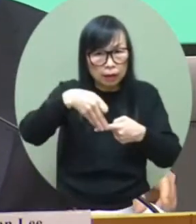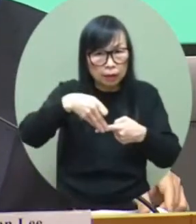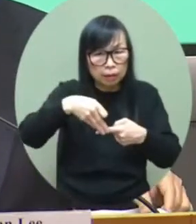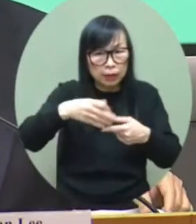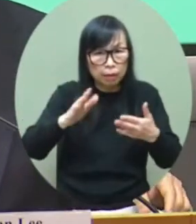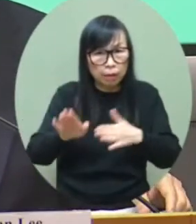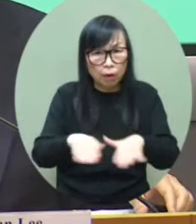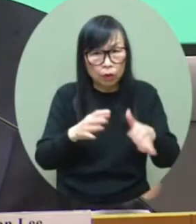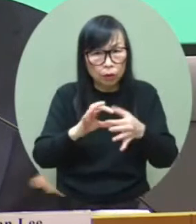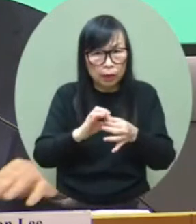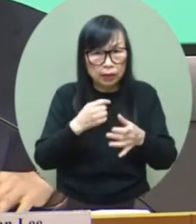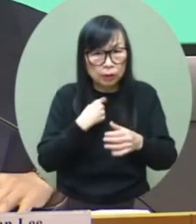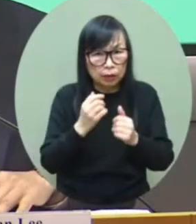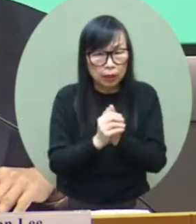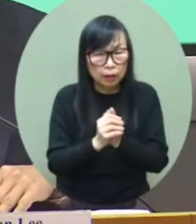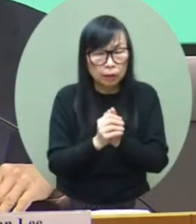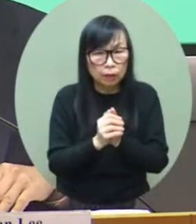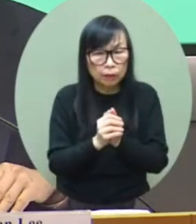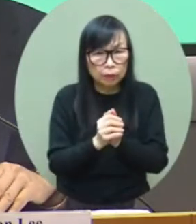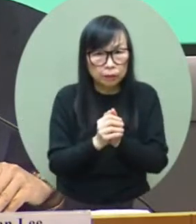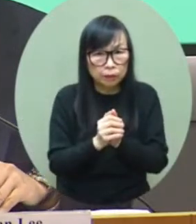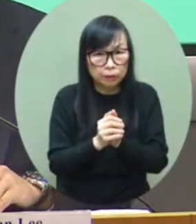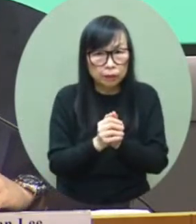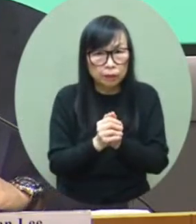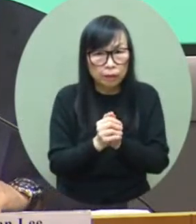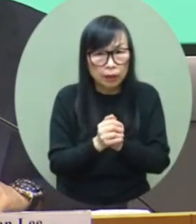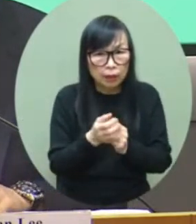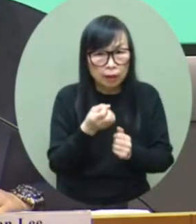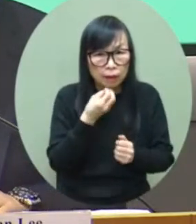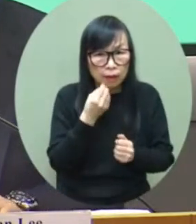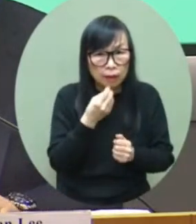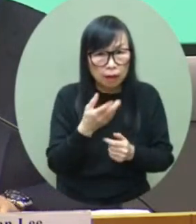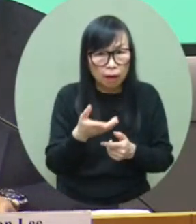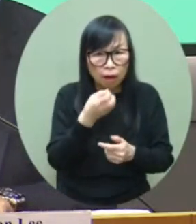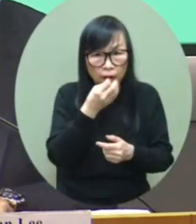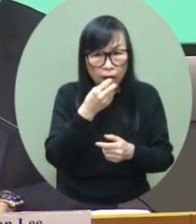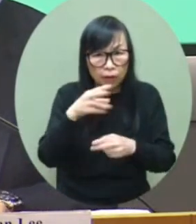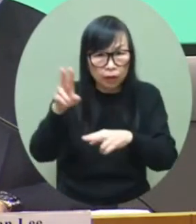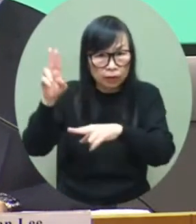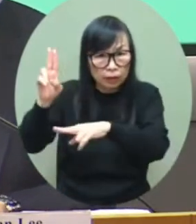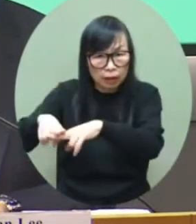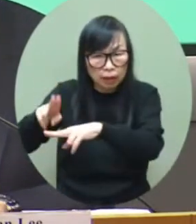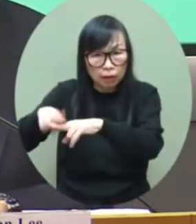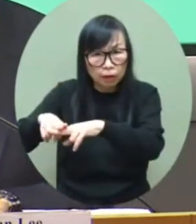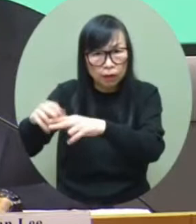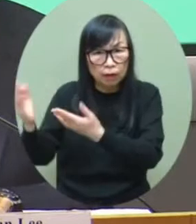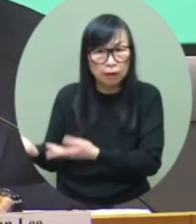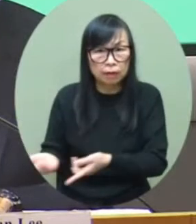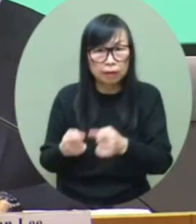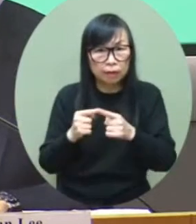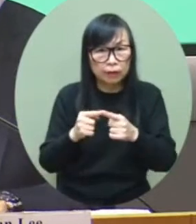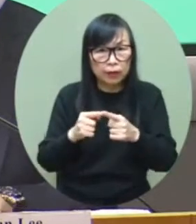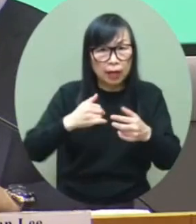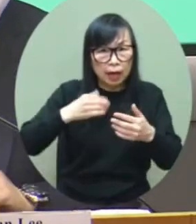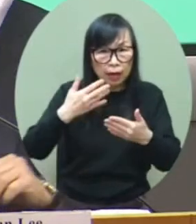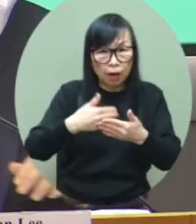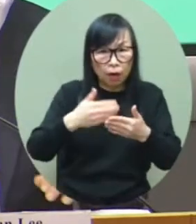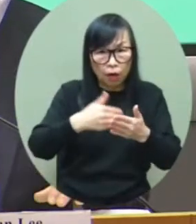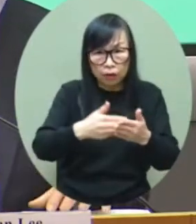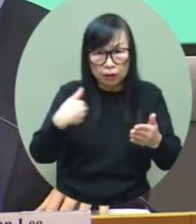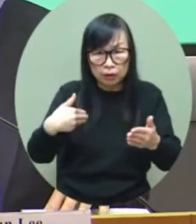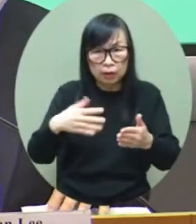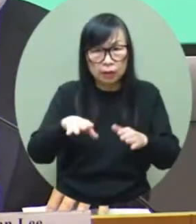travel. Now, we have to comply with the customs requirements on the Shenzhen side.